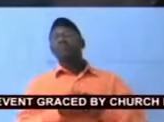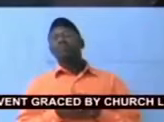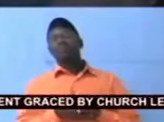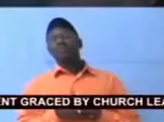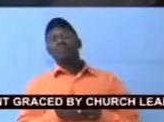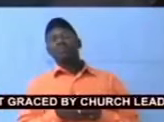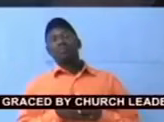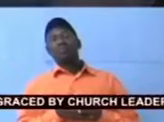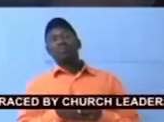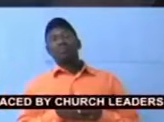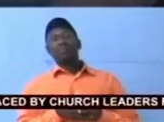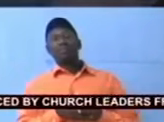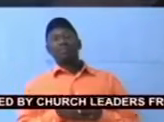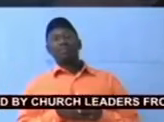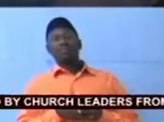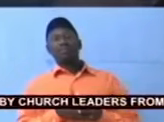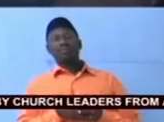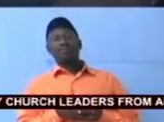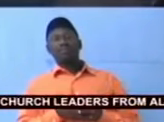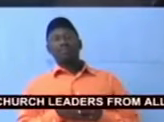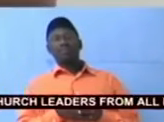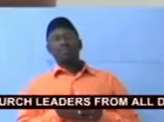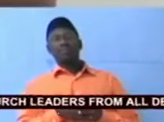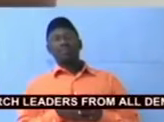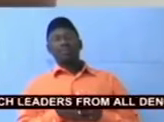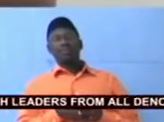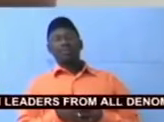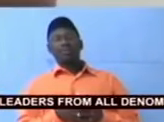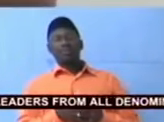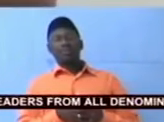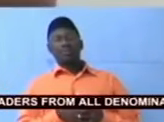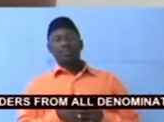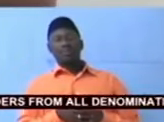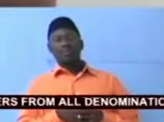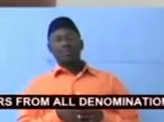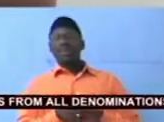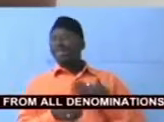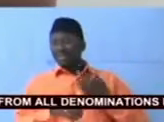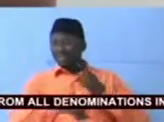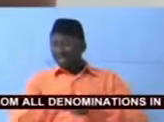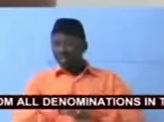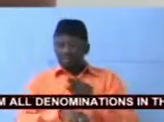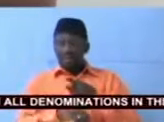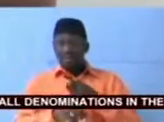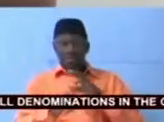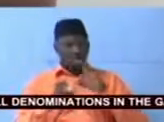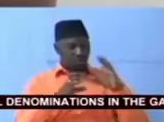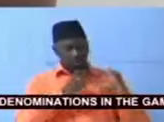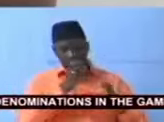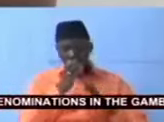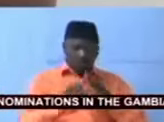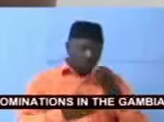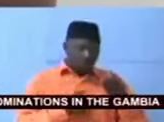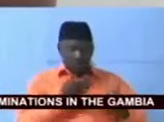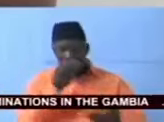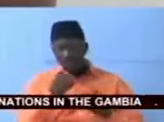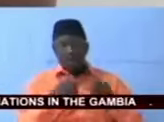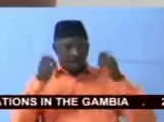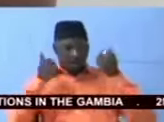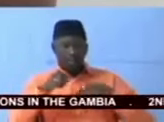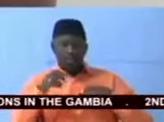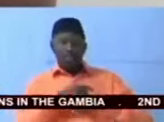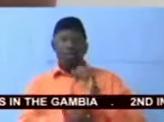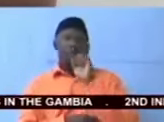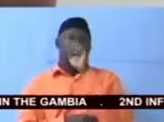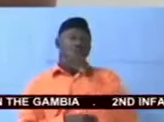at ma daldi dogal so yes. At the time the conversation was happening in your chambers jamono gi nga don waxa ñom ci sa office bi fofu